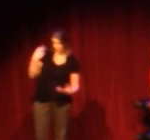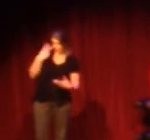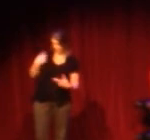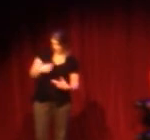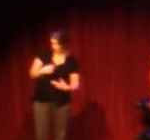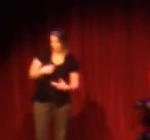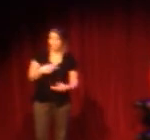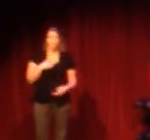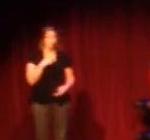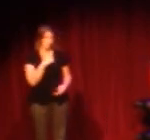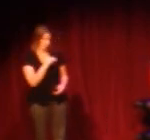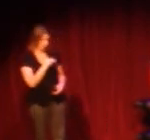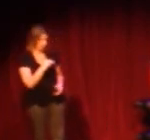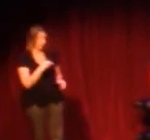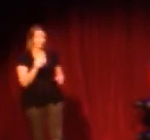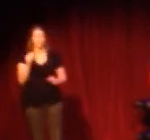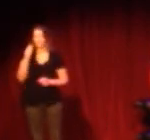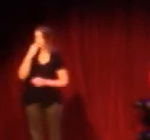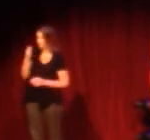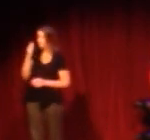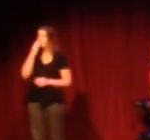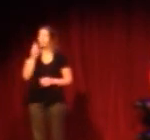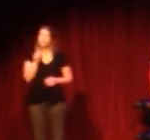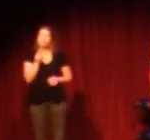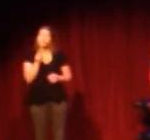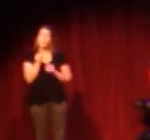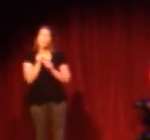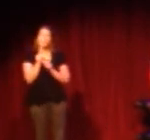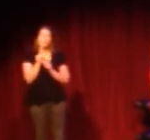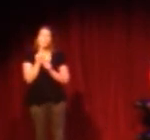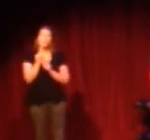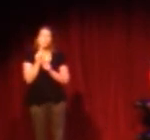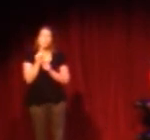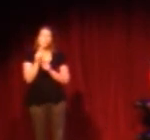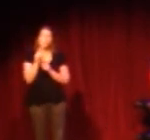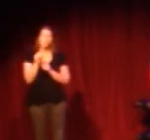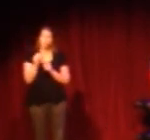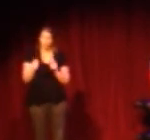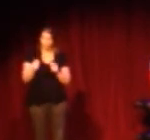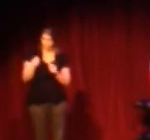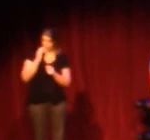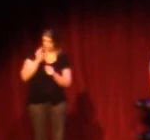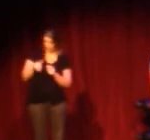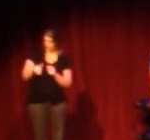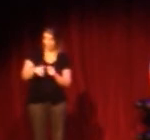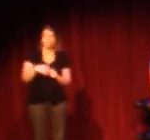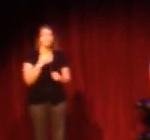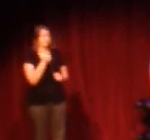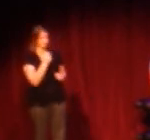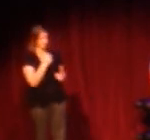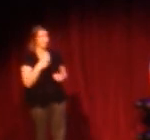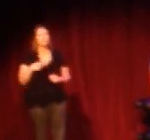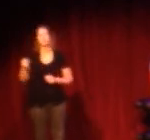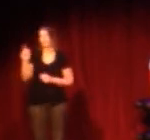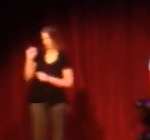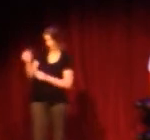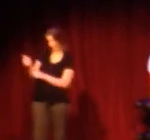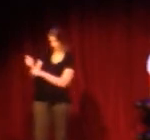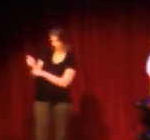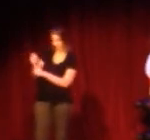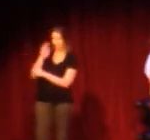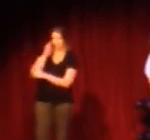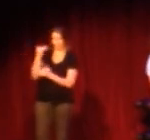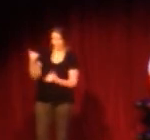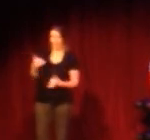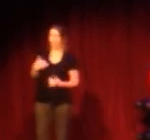No. Good. Do you know what a drum solo is? Yes. Brad, you're going to do your own Bucket Boy drum solo. There